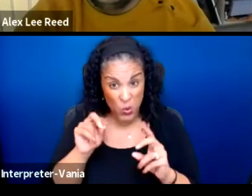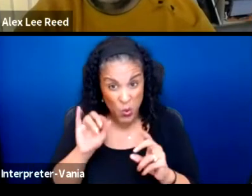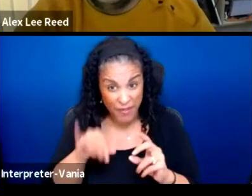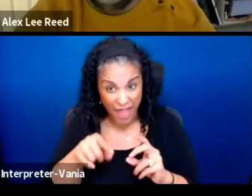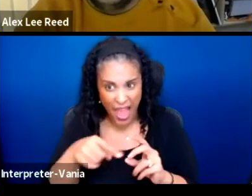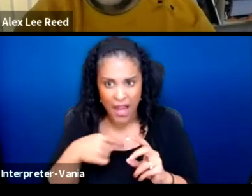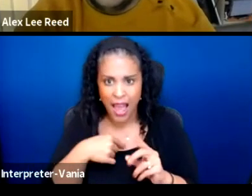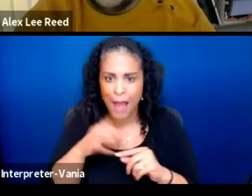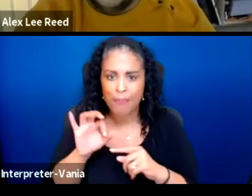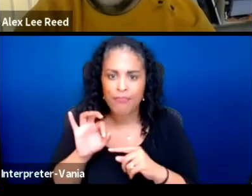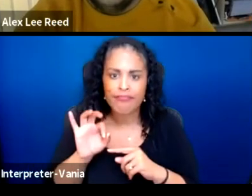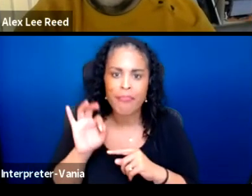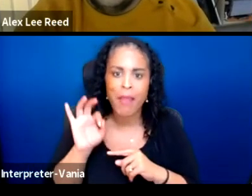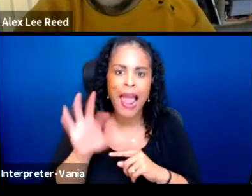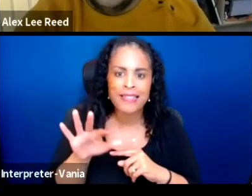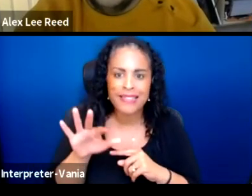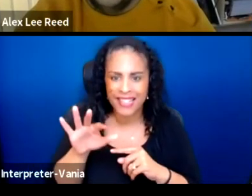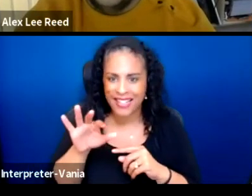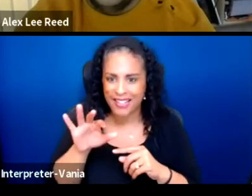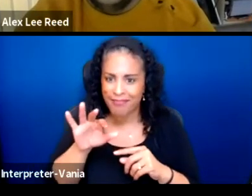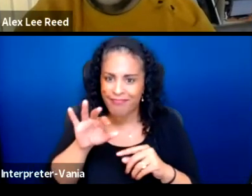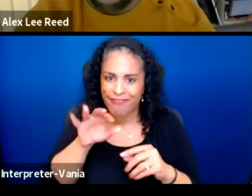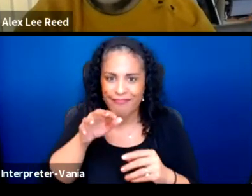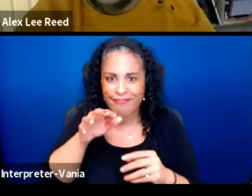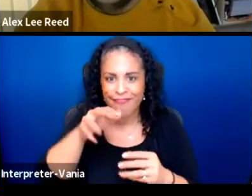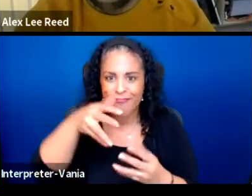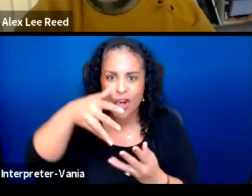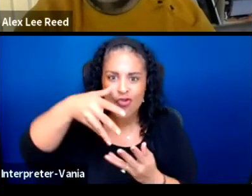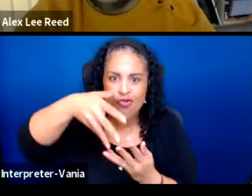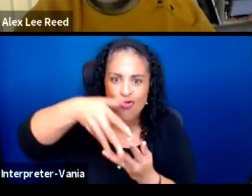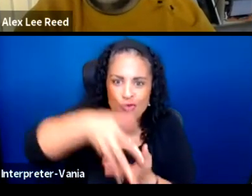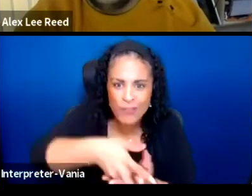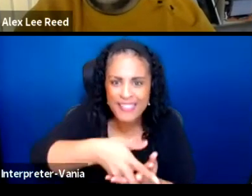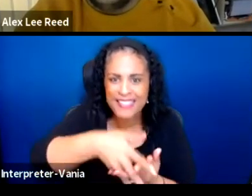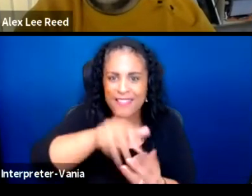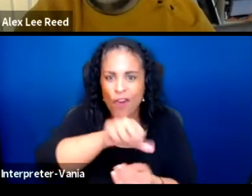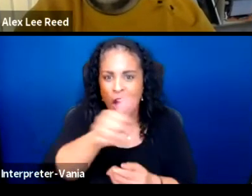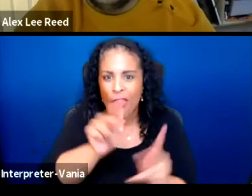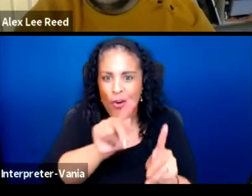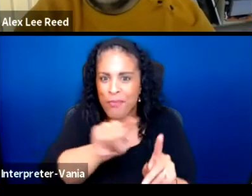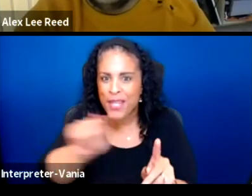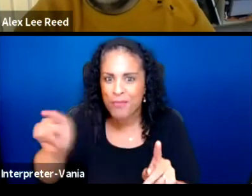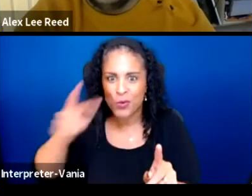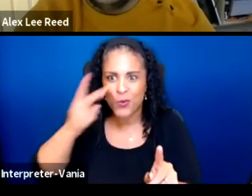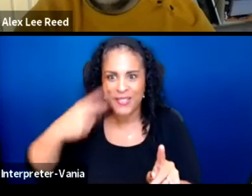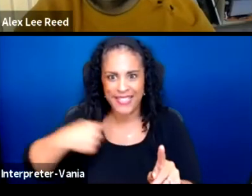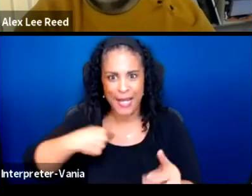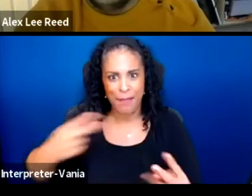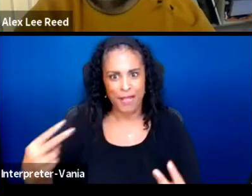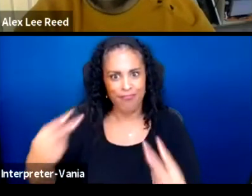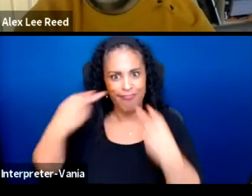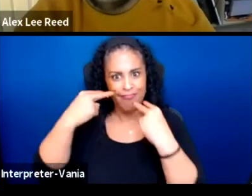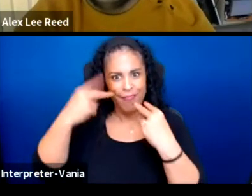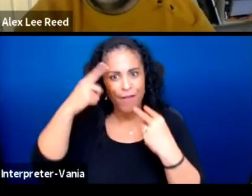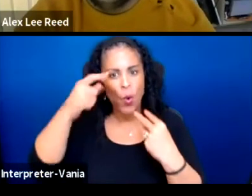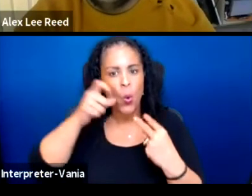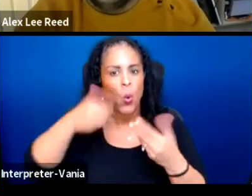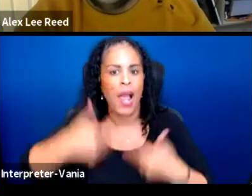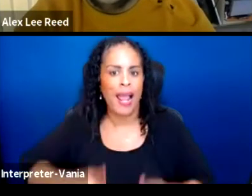planting roots for other people to just see me authentically as who I am.